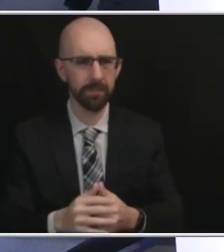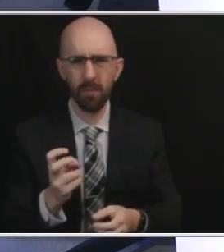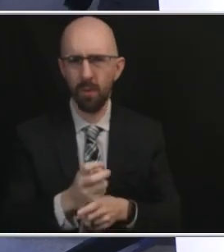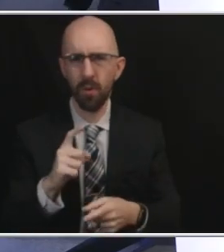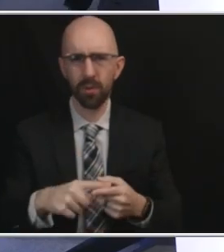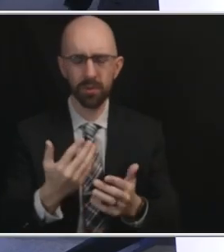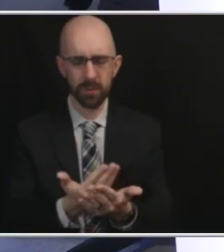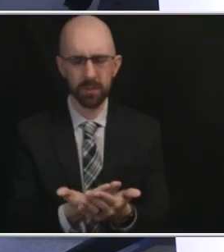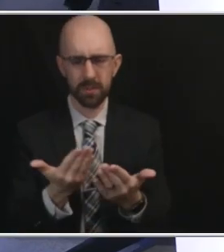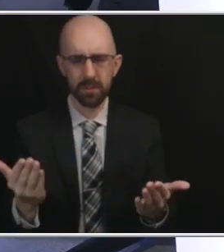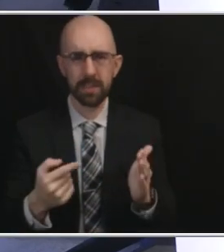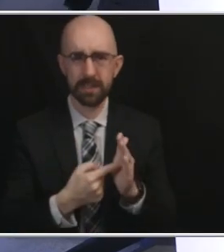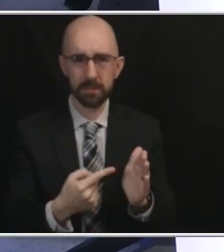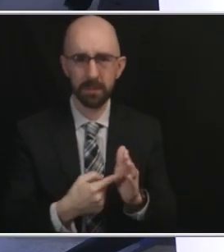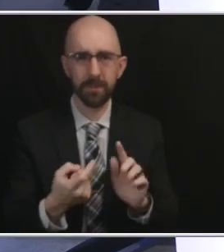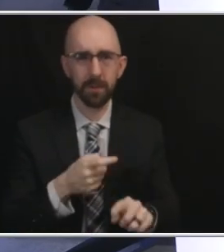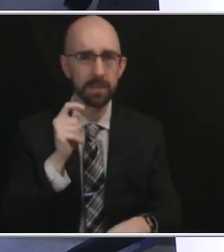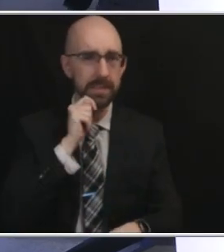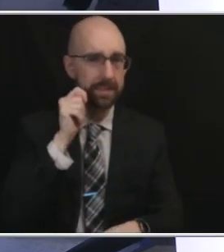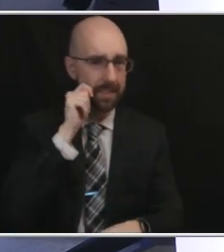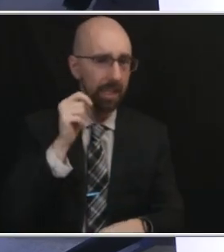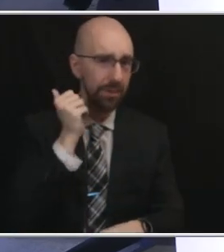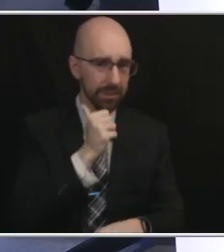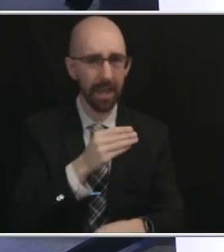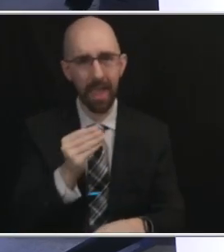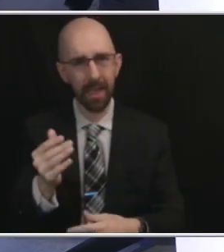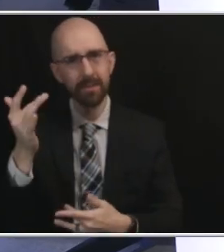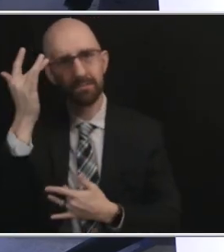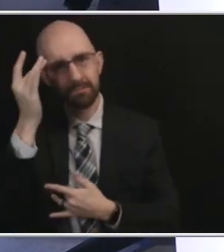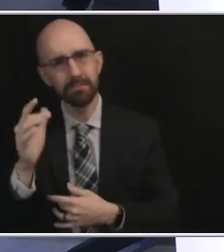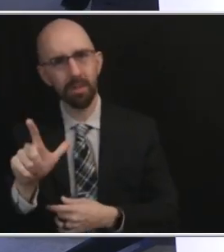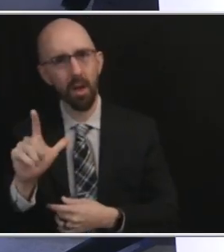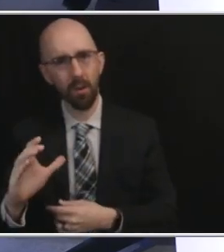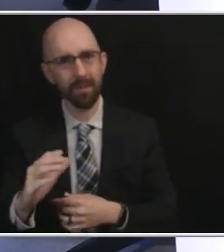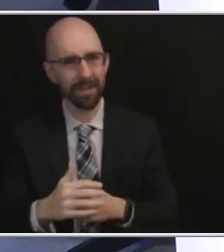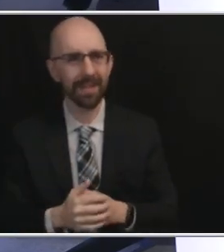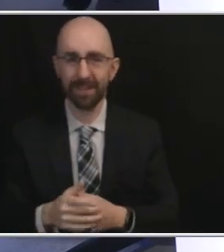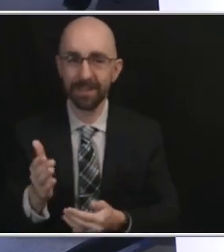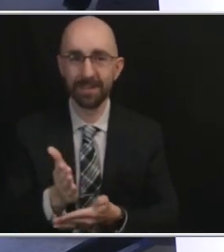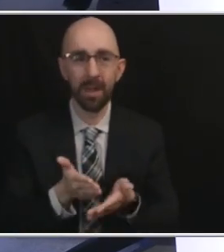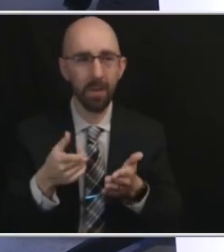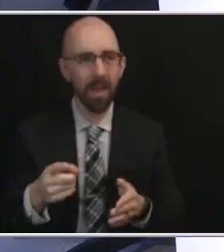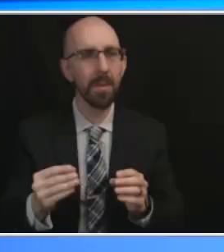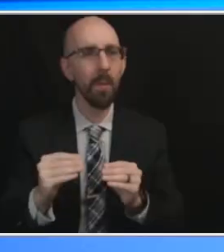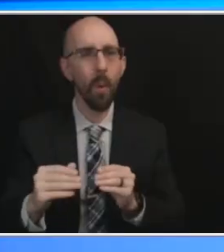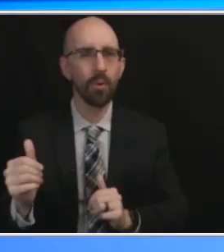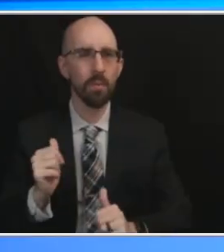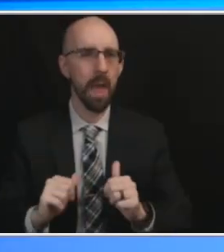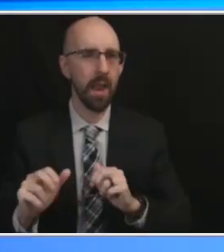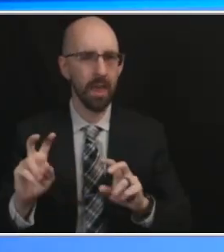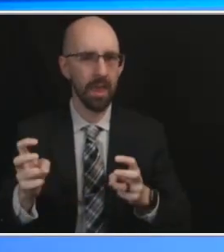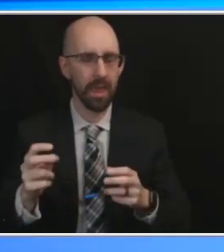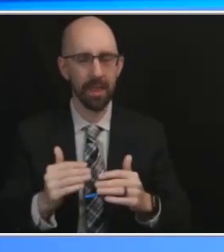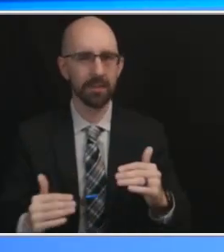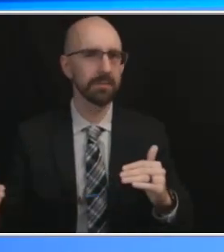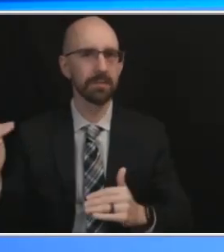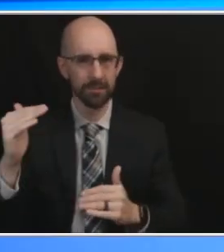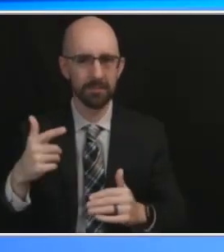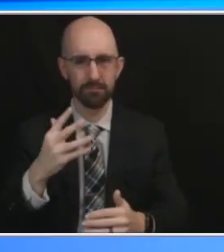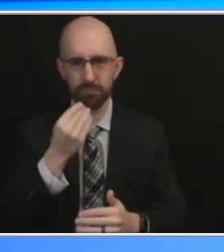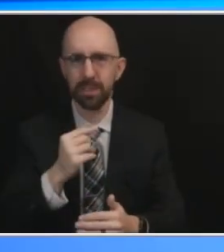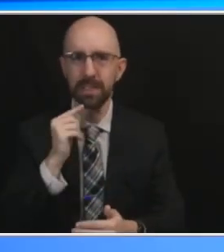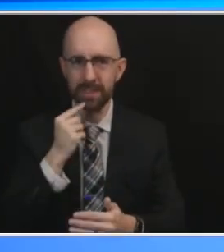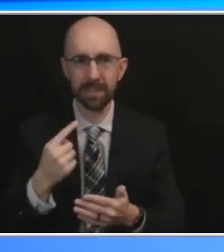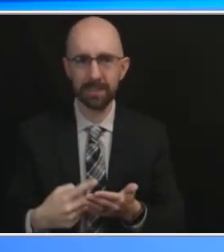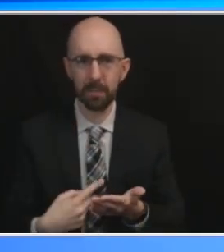from a normal teenager, I imagine. Yeah, in some ways. But these were a little more dramatic. I mean, these were pretty intense symptoms for